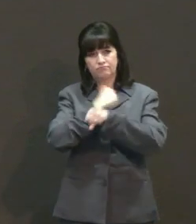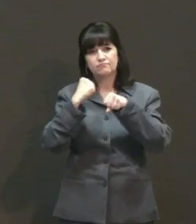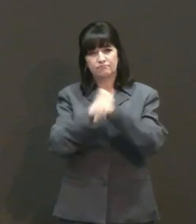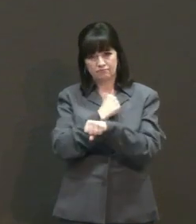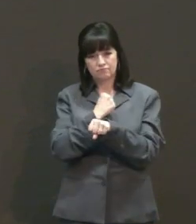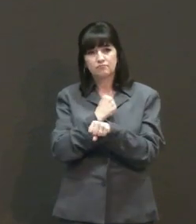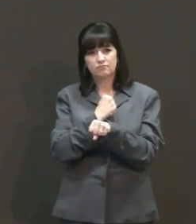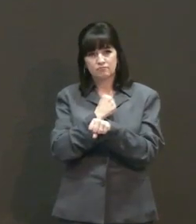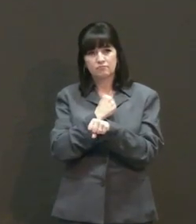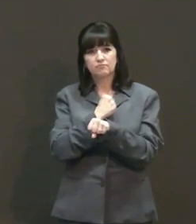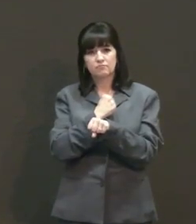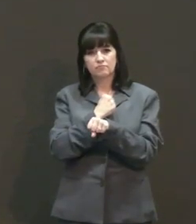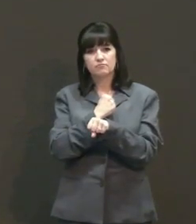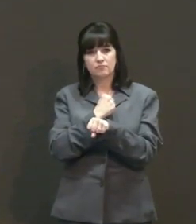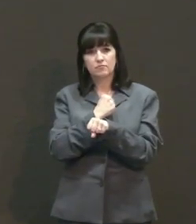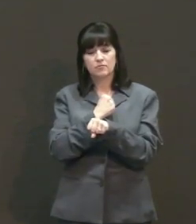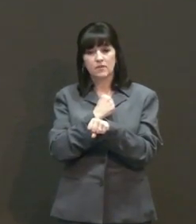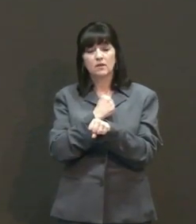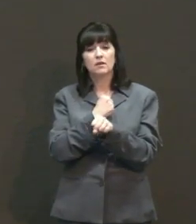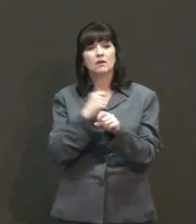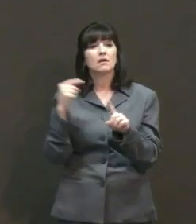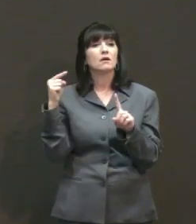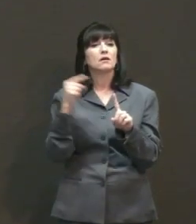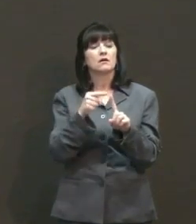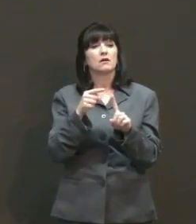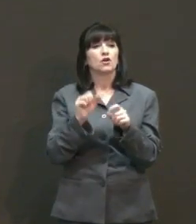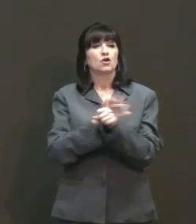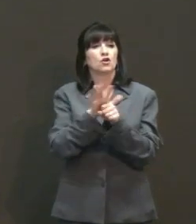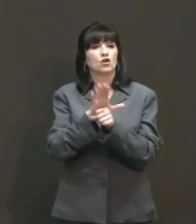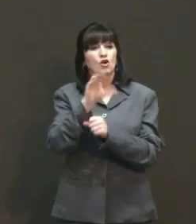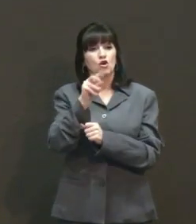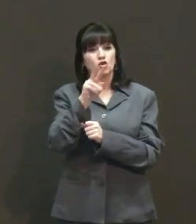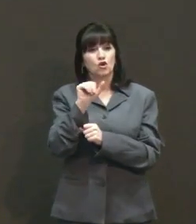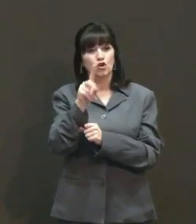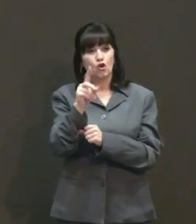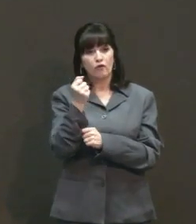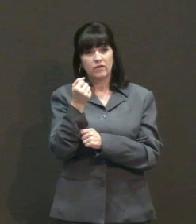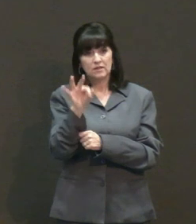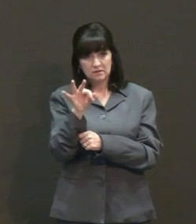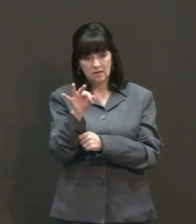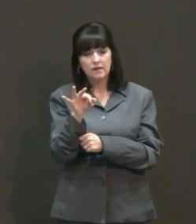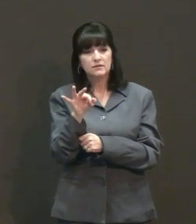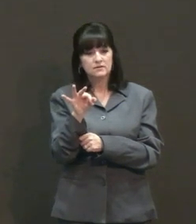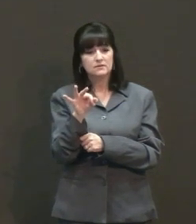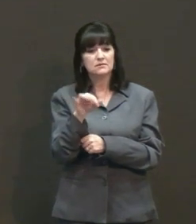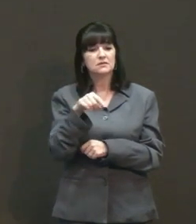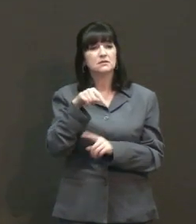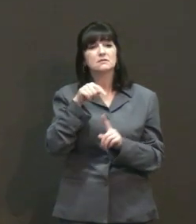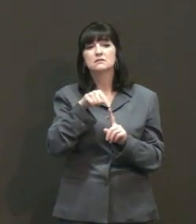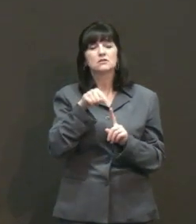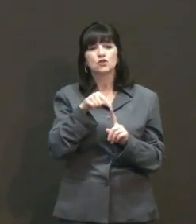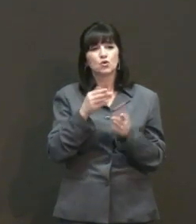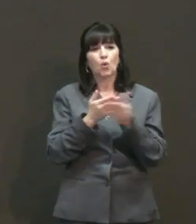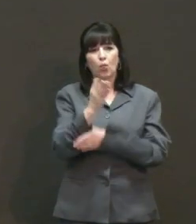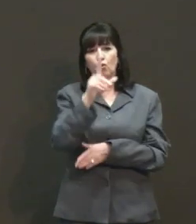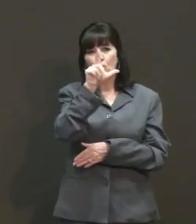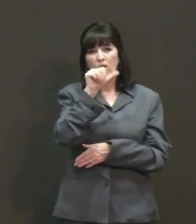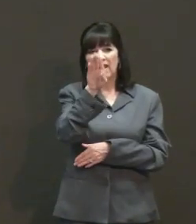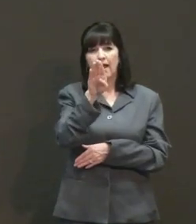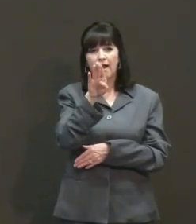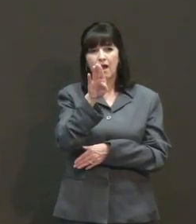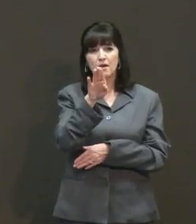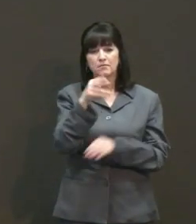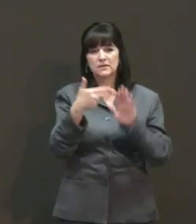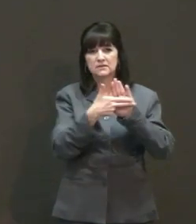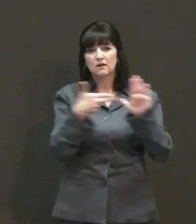to our cases for COVID-19, we're capturing our cases through laboratory diagnoses.